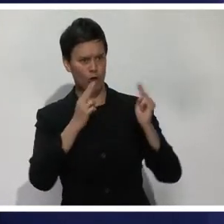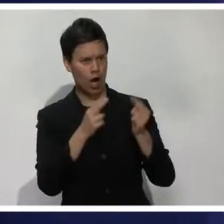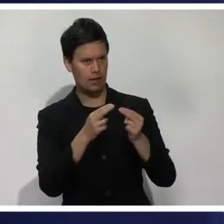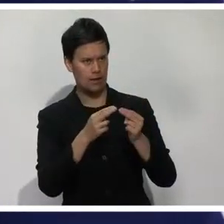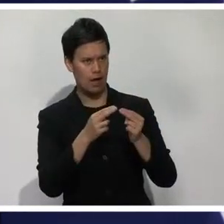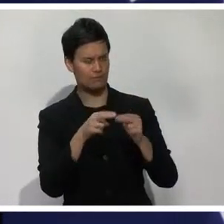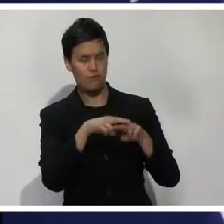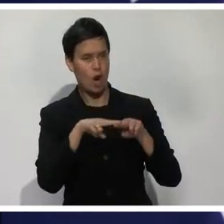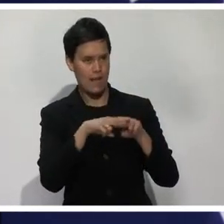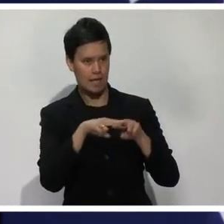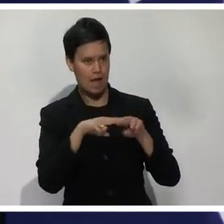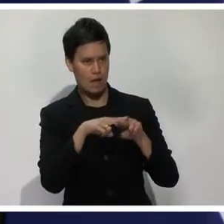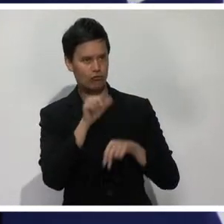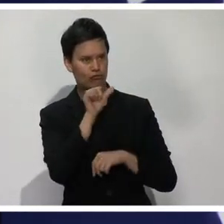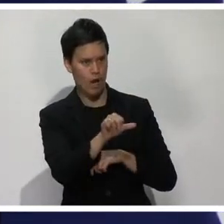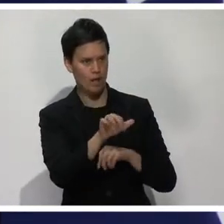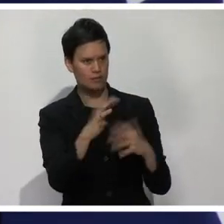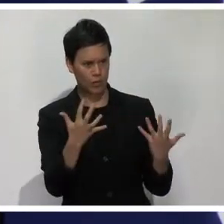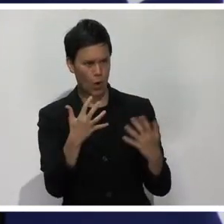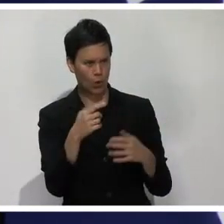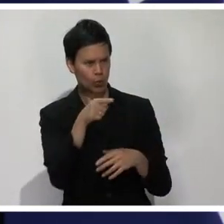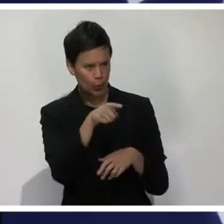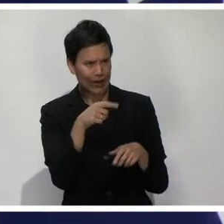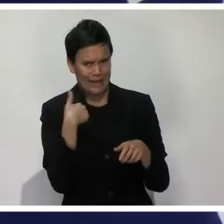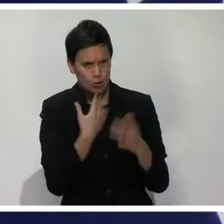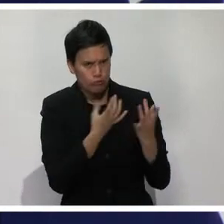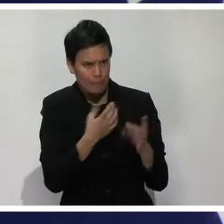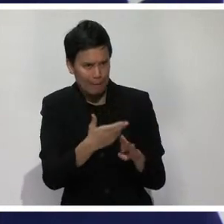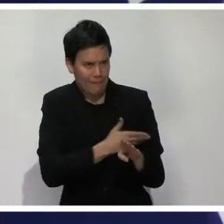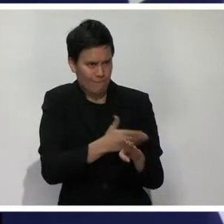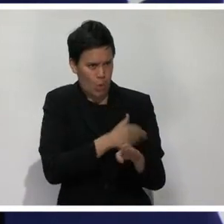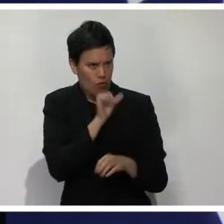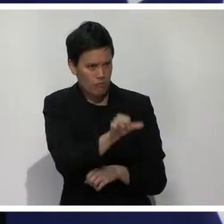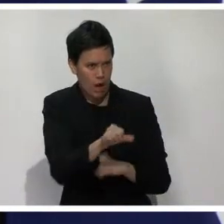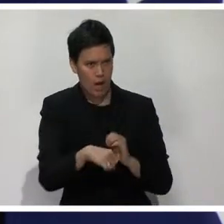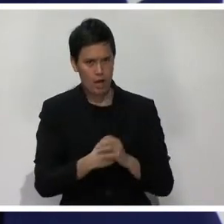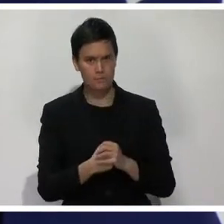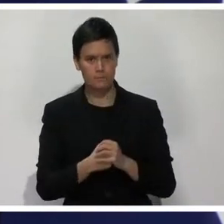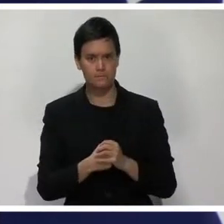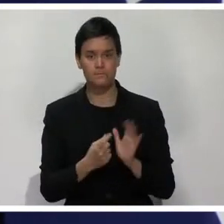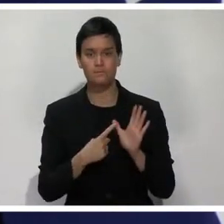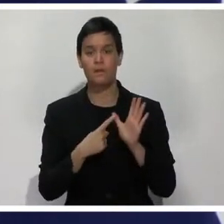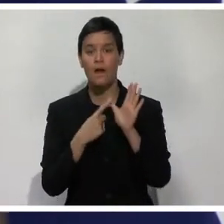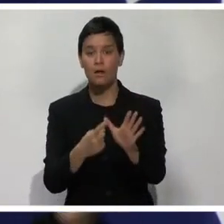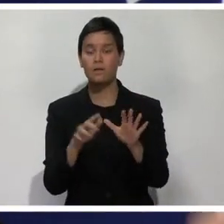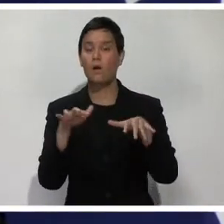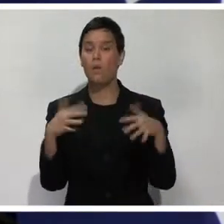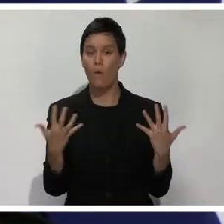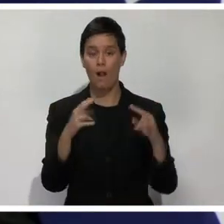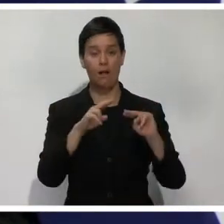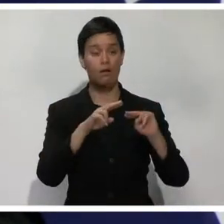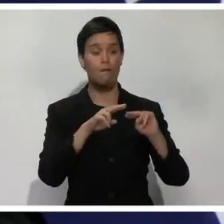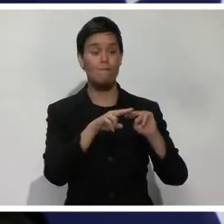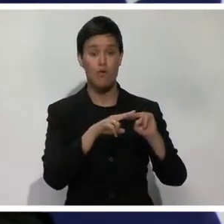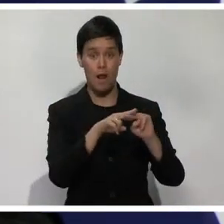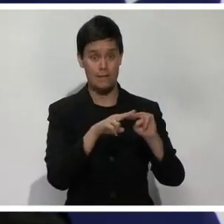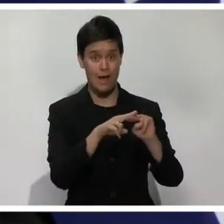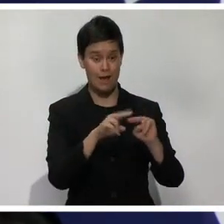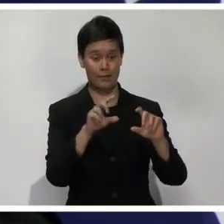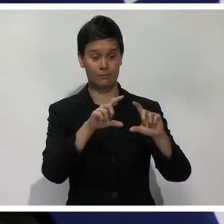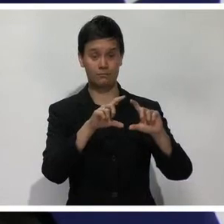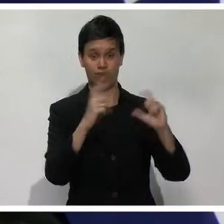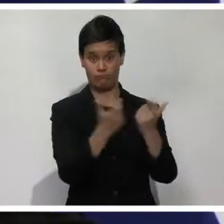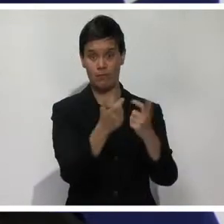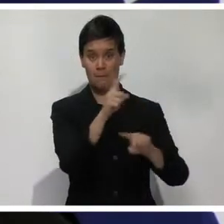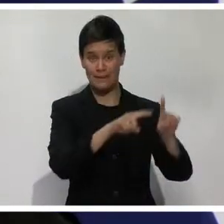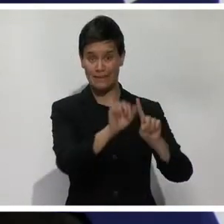obviously our ability to move to level 3, of course, that has happened because we have all of the resurgence planning that the All of